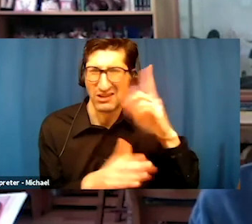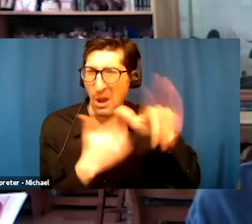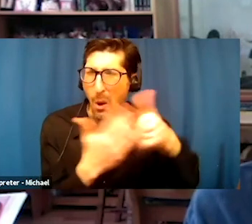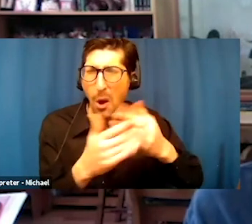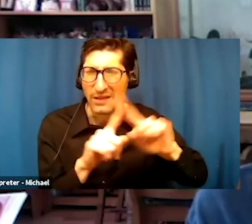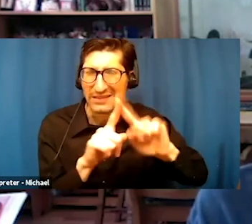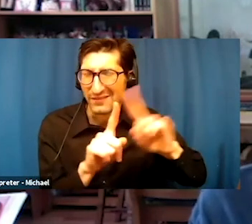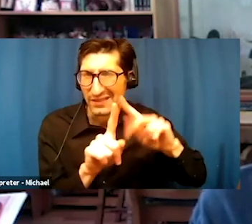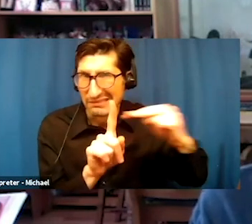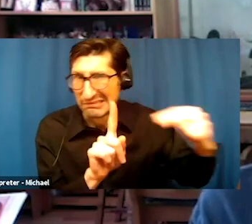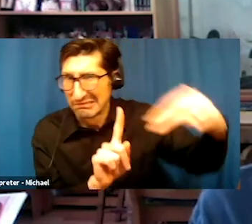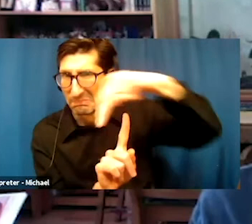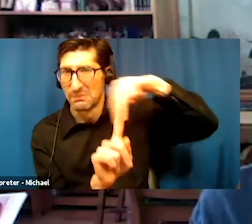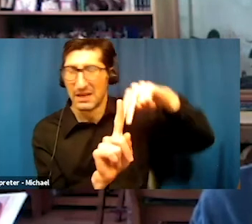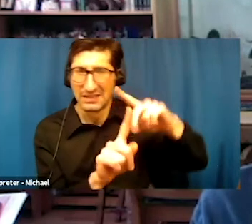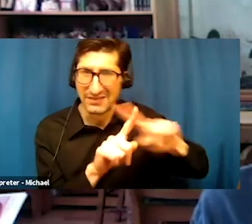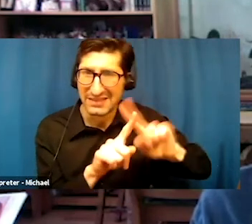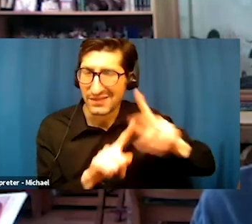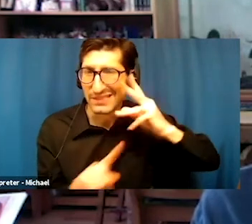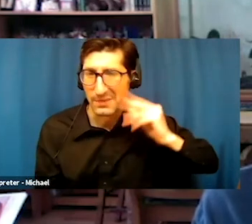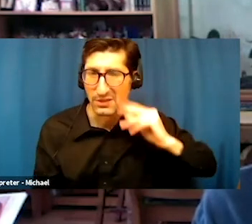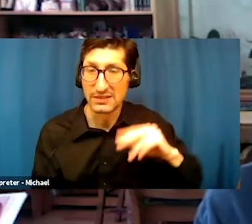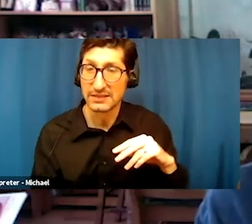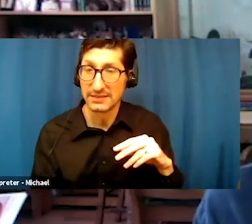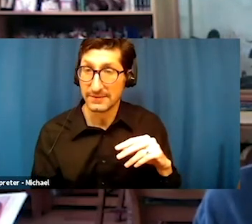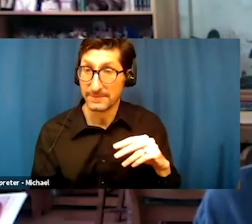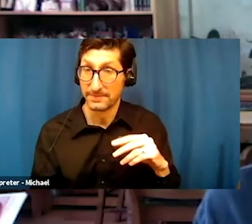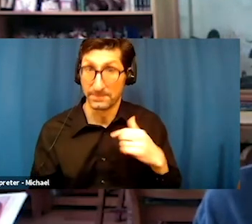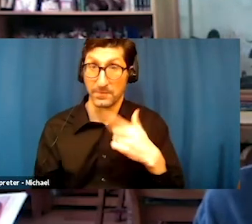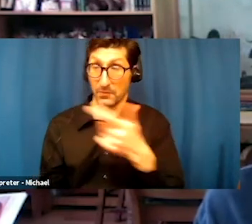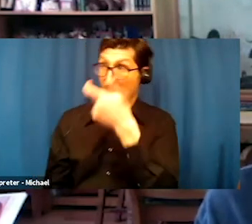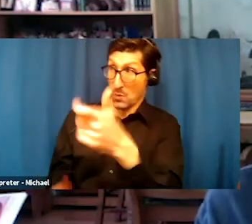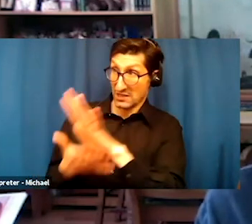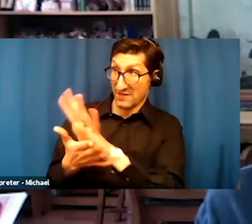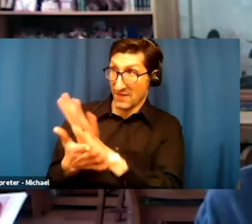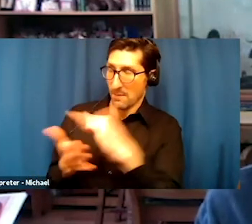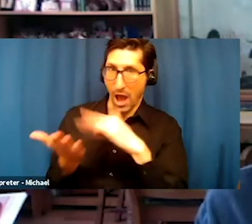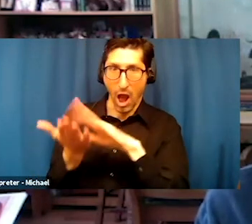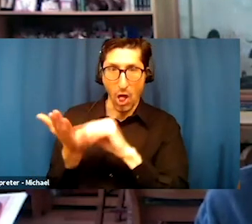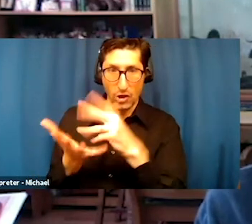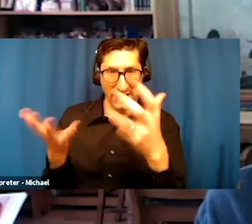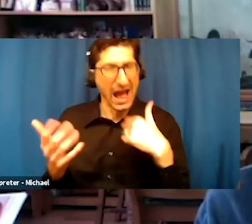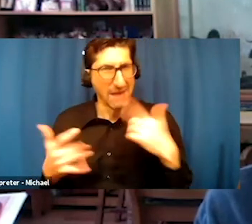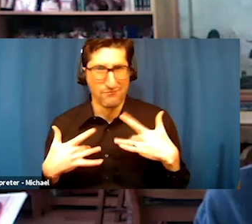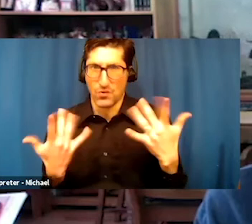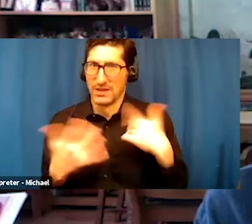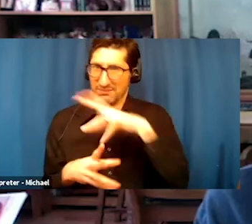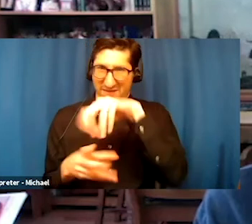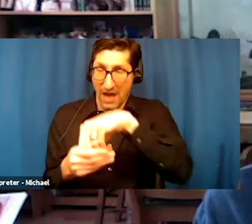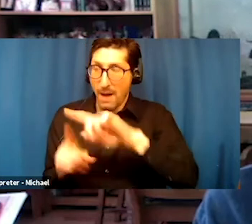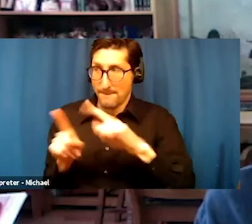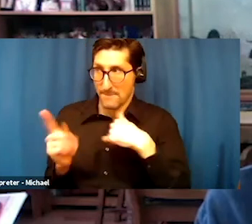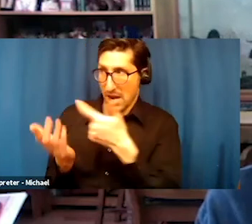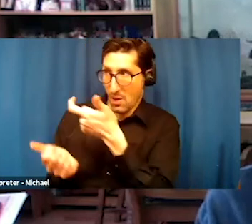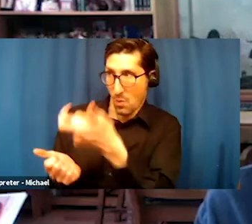I learned a lot from, um, watching the film. I mean, it was great being part of it, but I, I mainly feel like it's really,